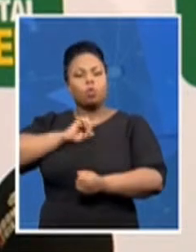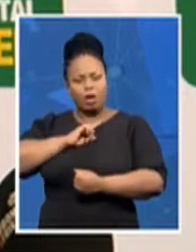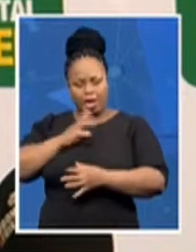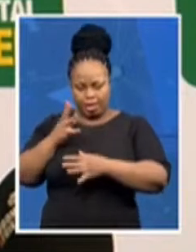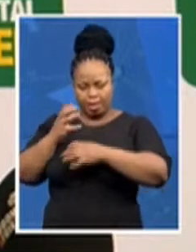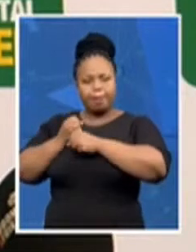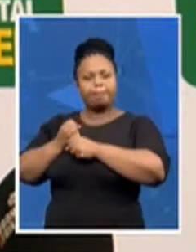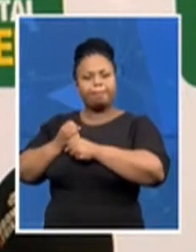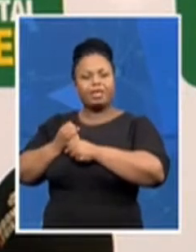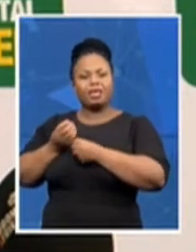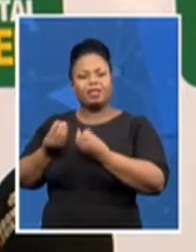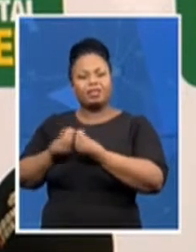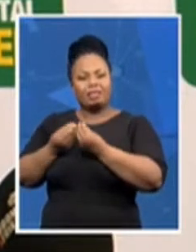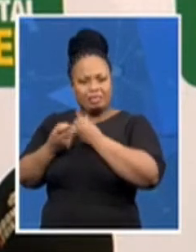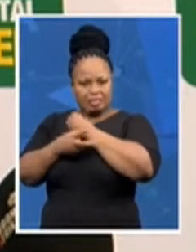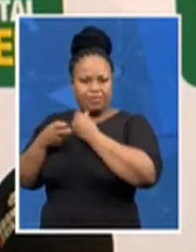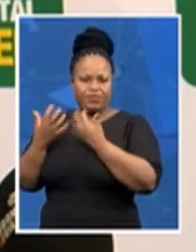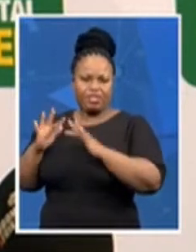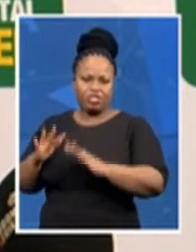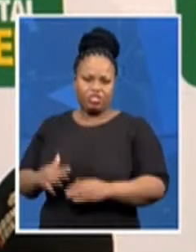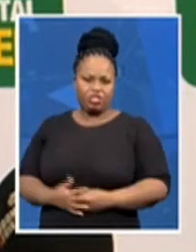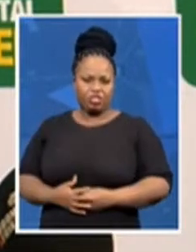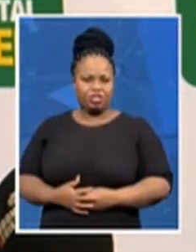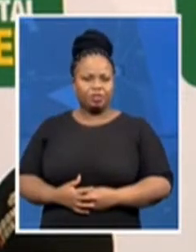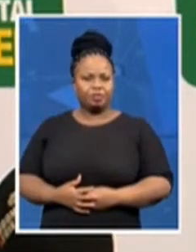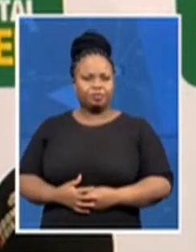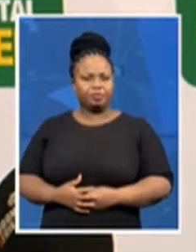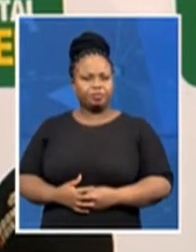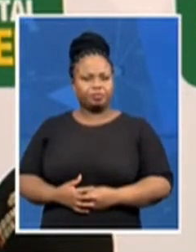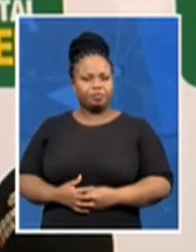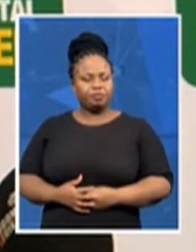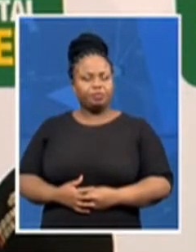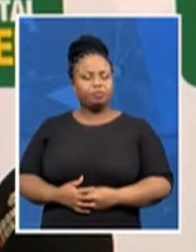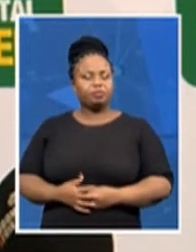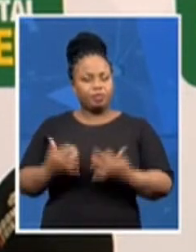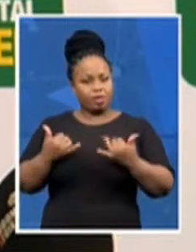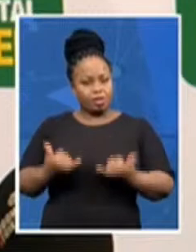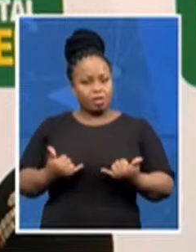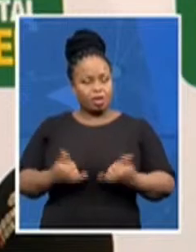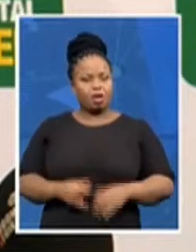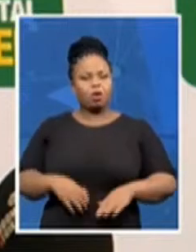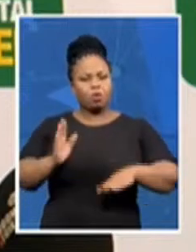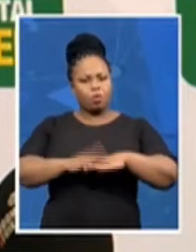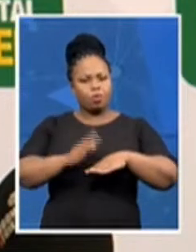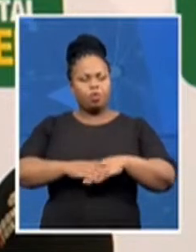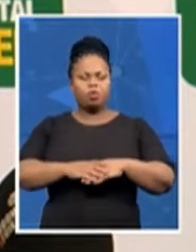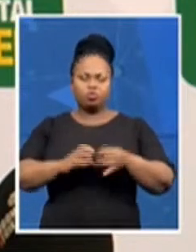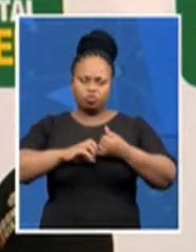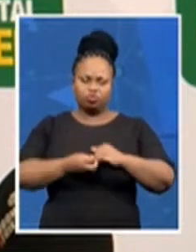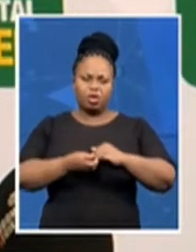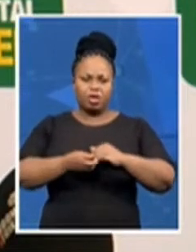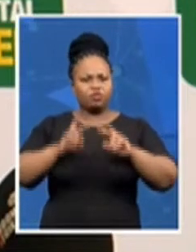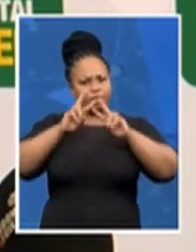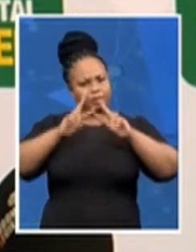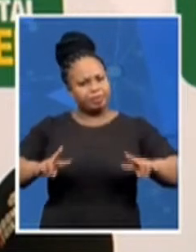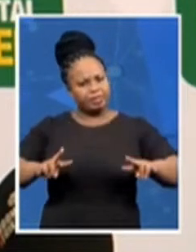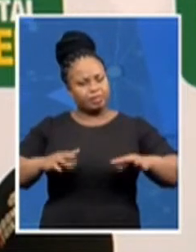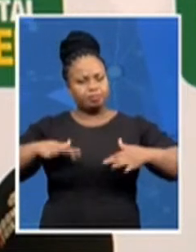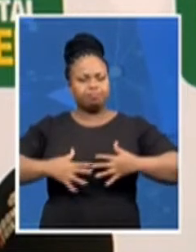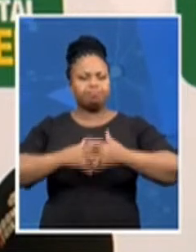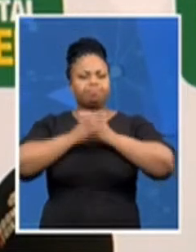goods. We are advancing the cause of peace and unity. We've started a process toward